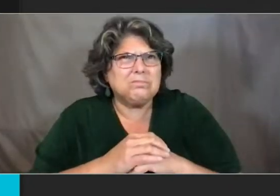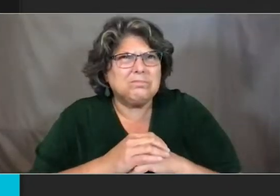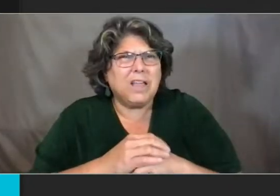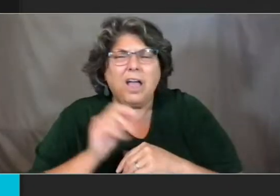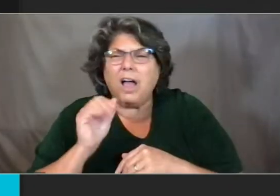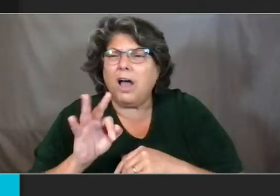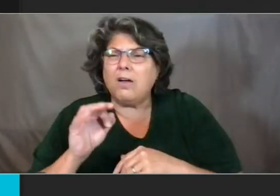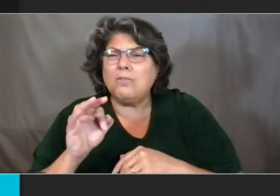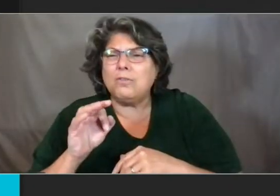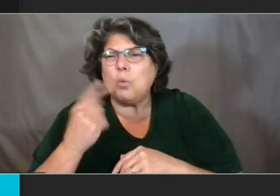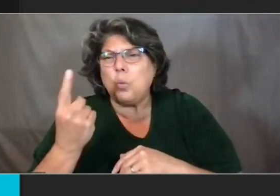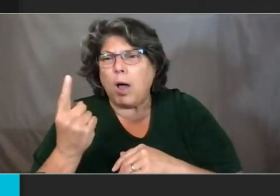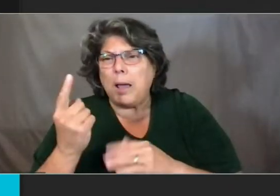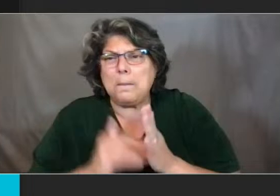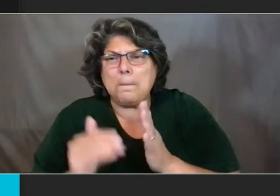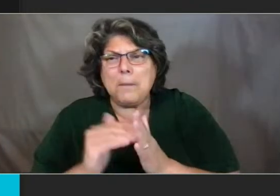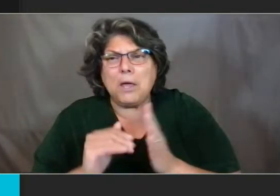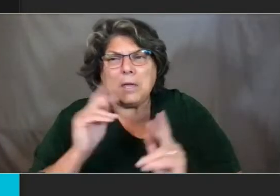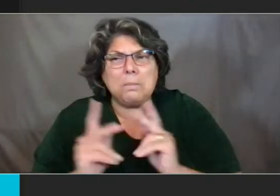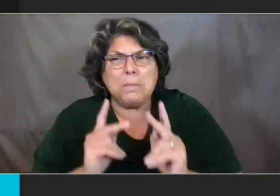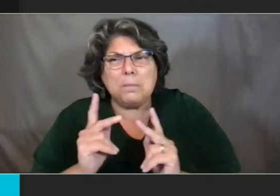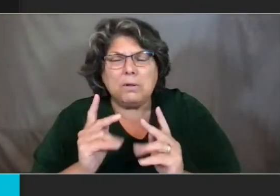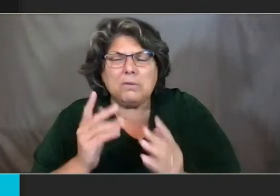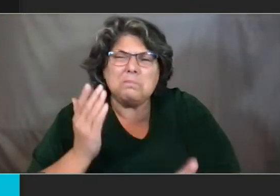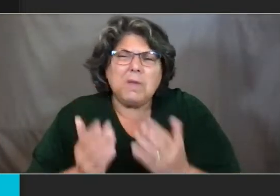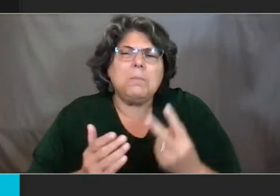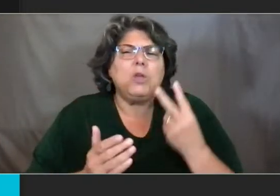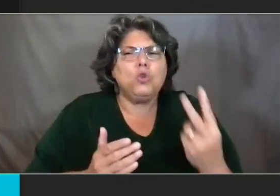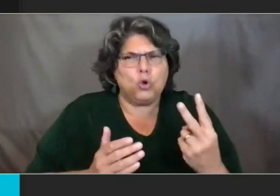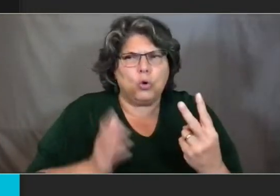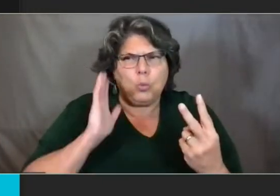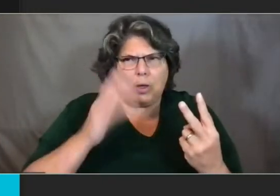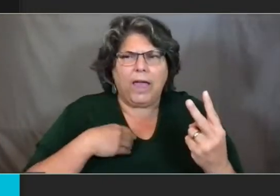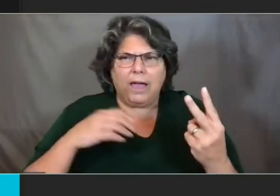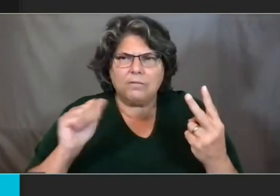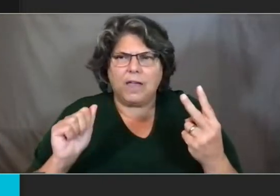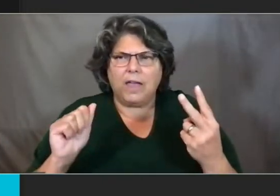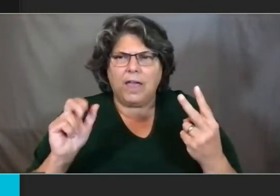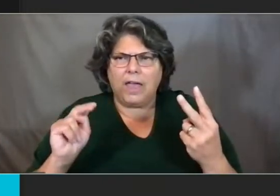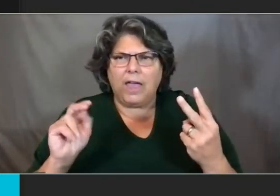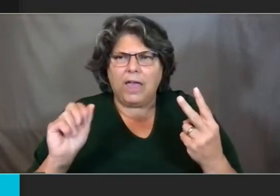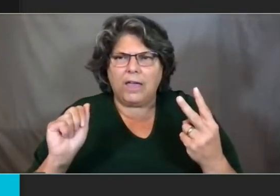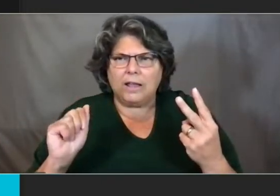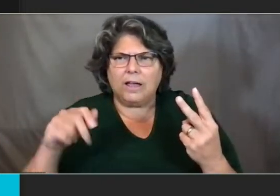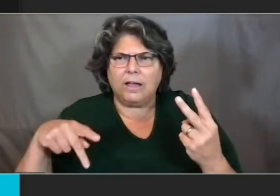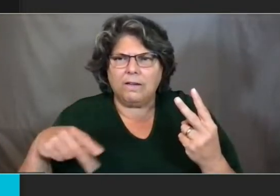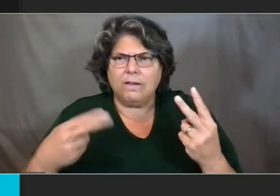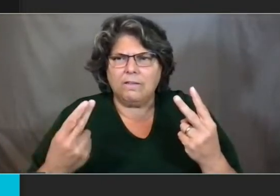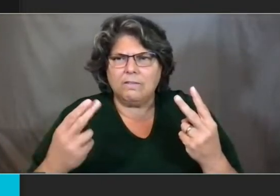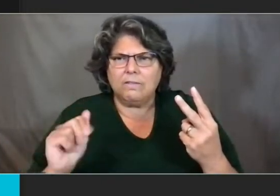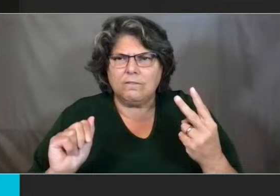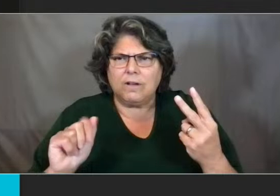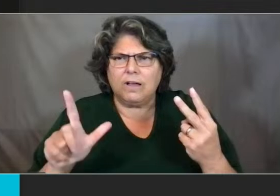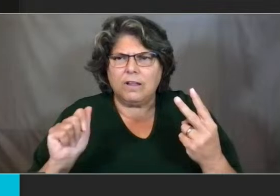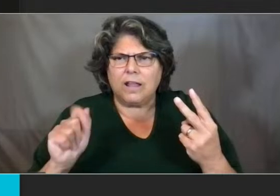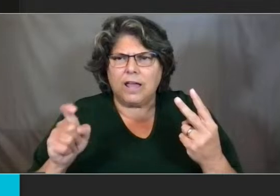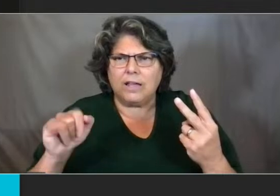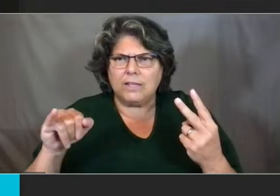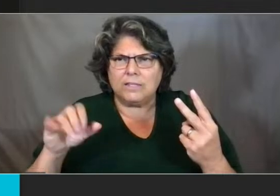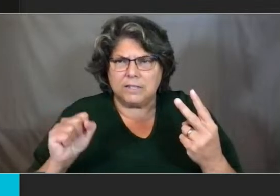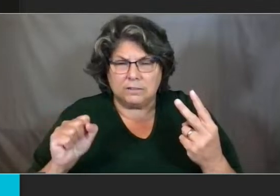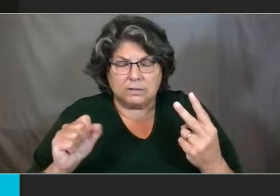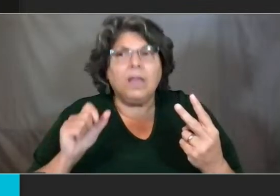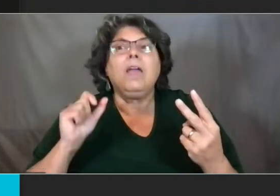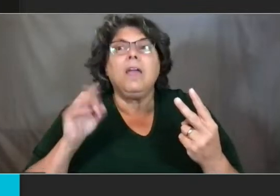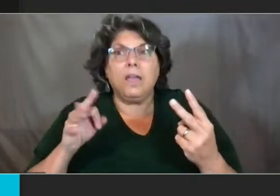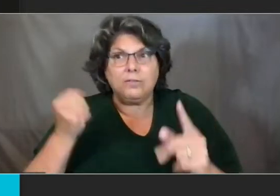million will have an anaphylactic reaction. And it's very easily treated actually by giving a shot of epinephrine,